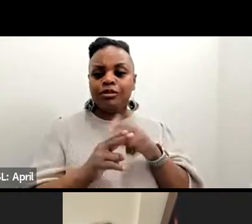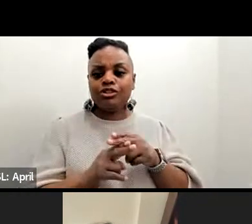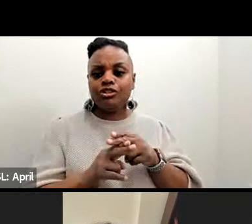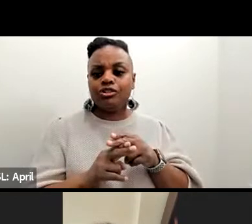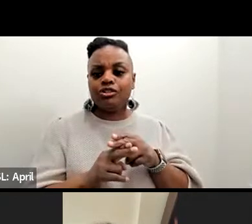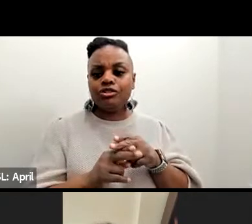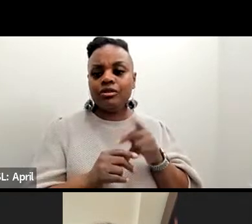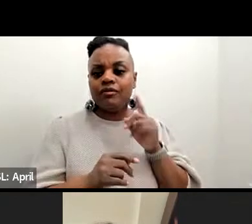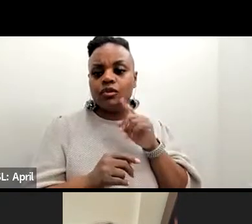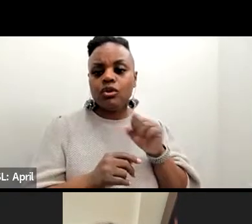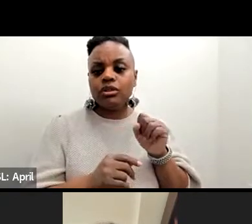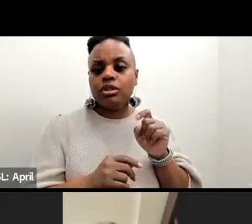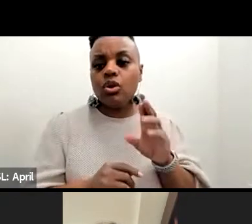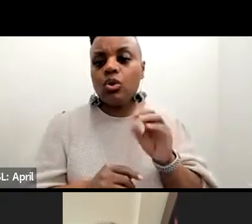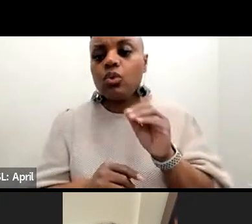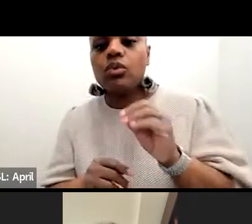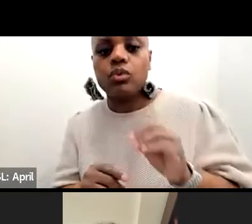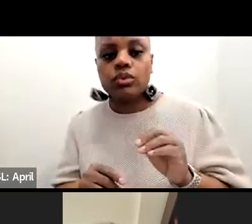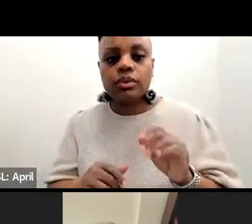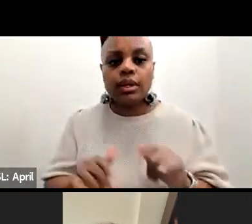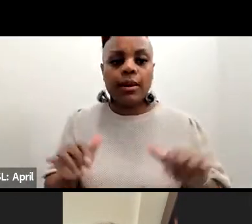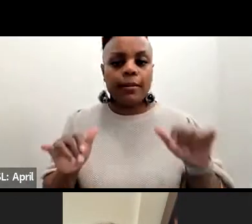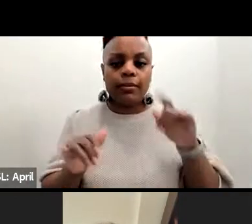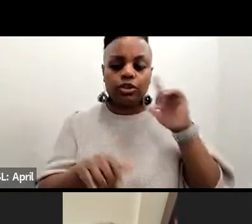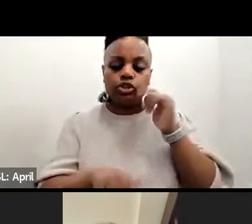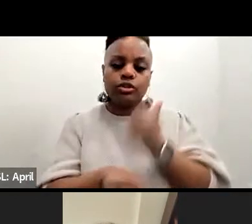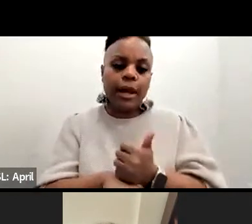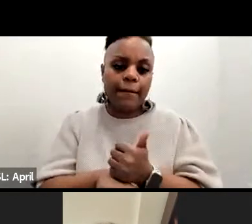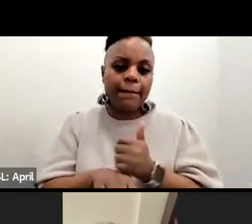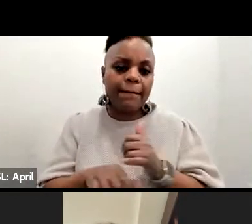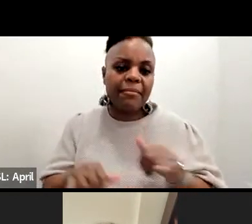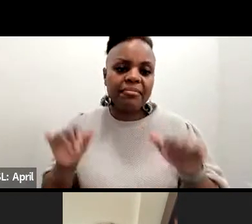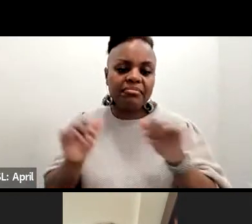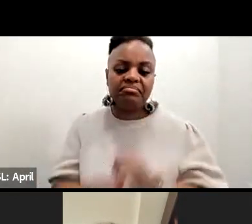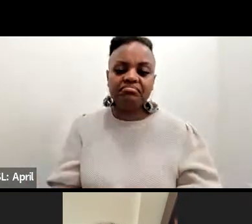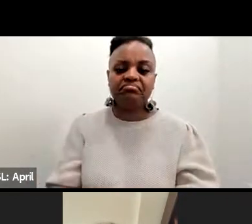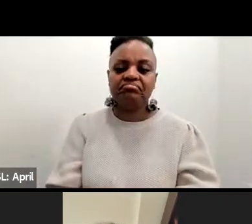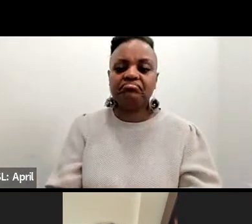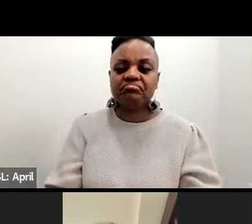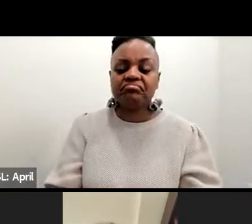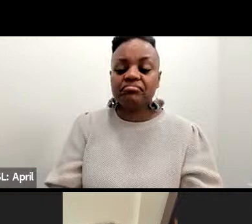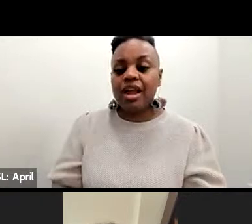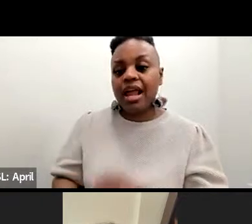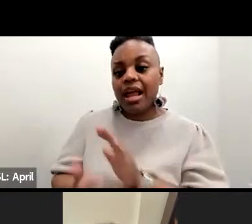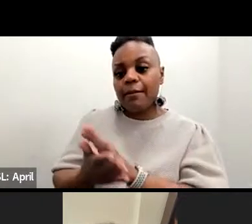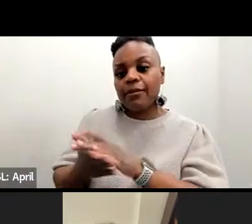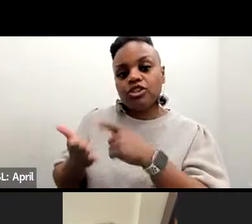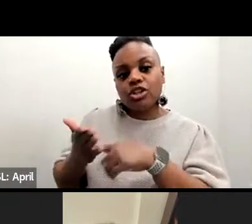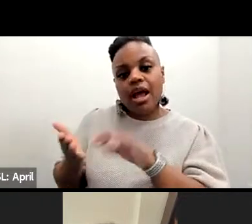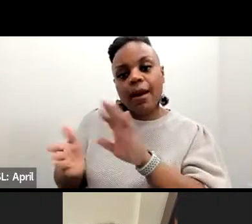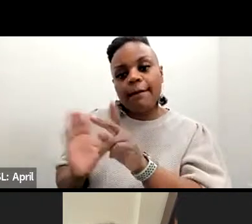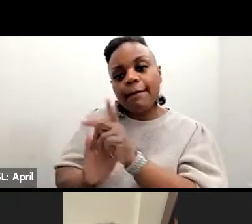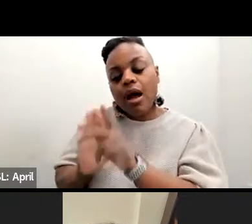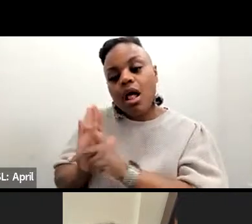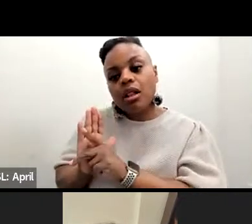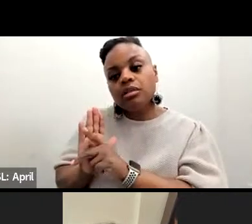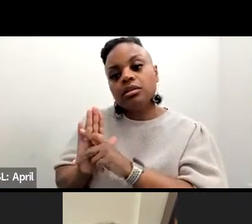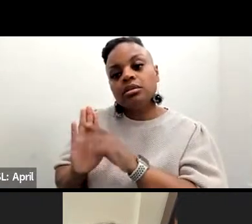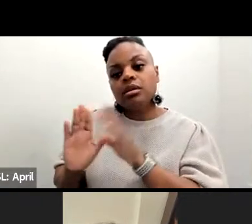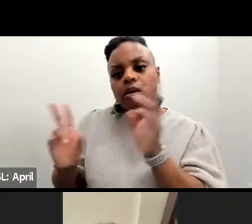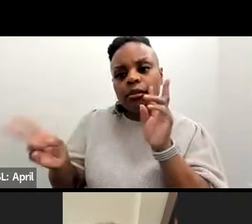ways, and policymakers often refer to, right? So this obsession with ideology, you know, this obsession